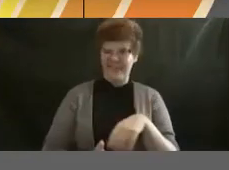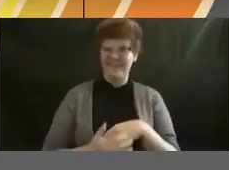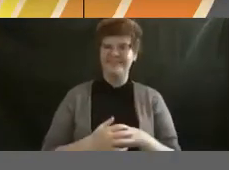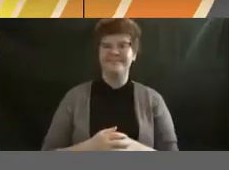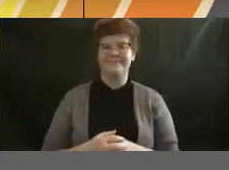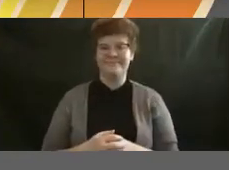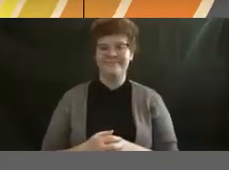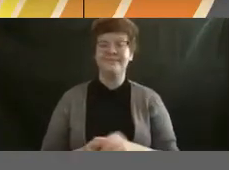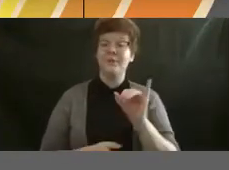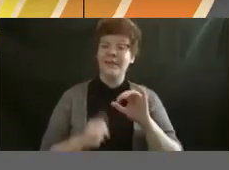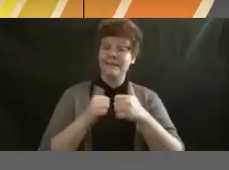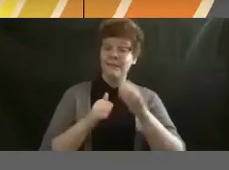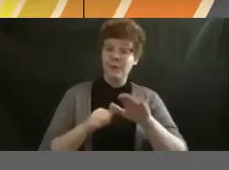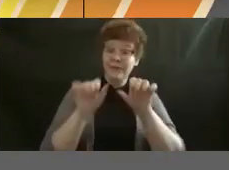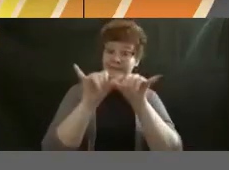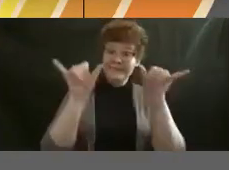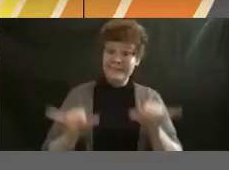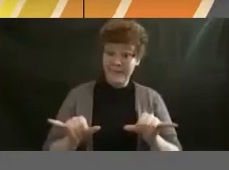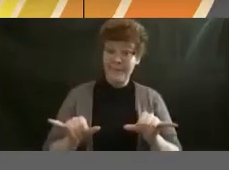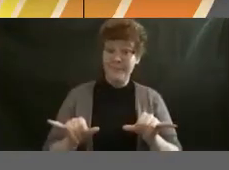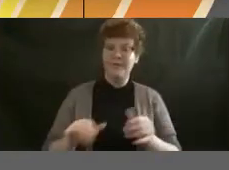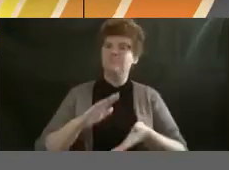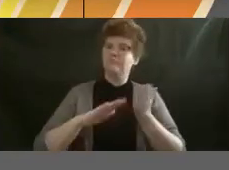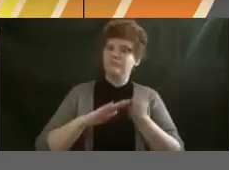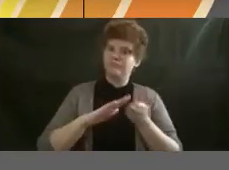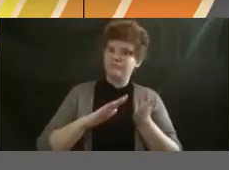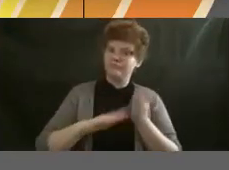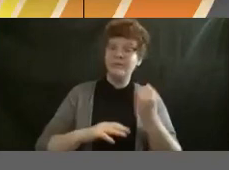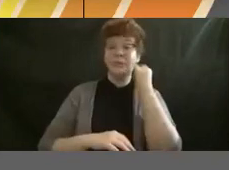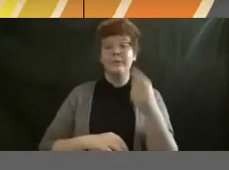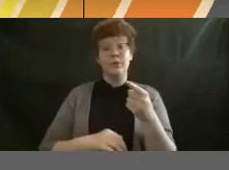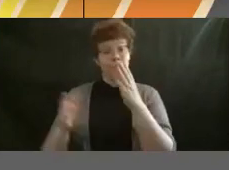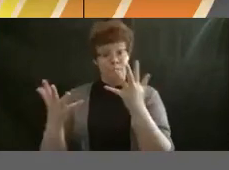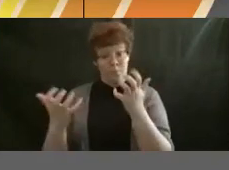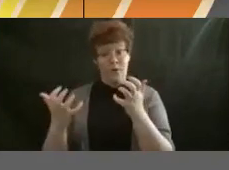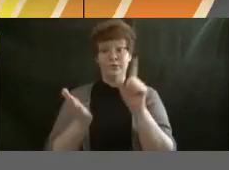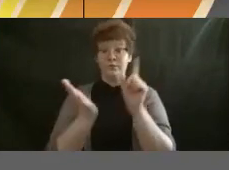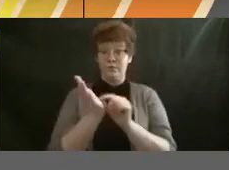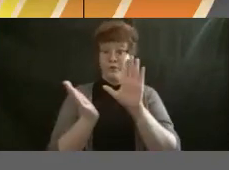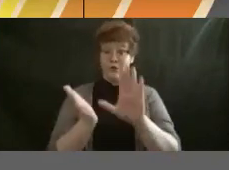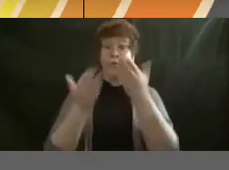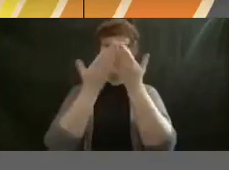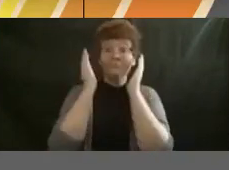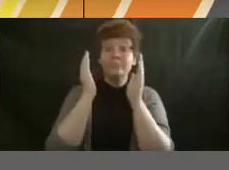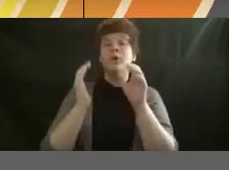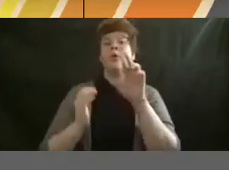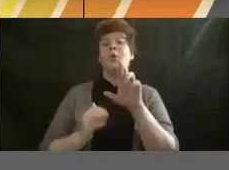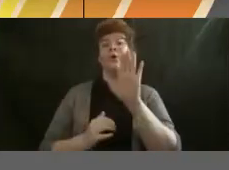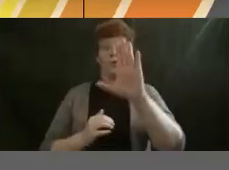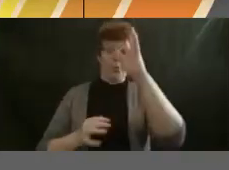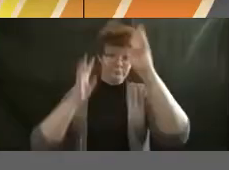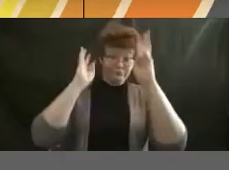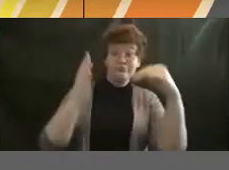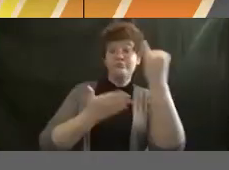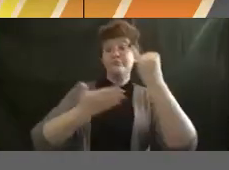the system that you have to work in if you're planning on printing your piece with offset lithography. On the